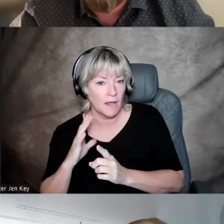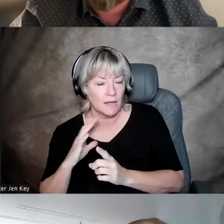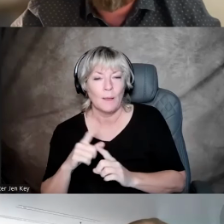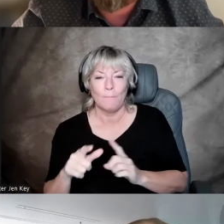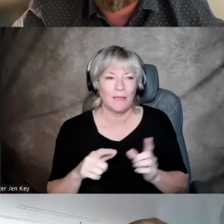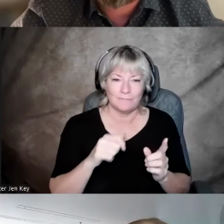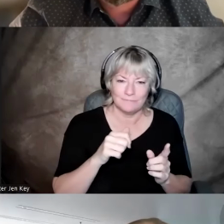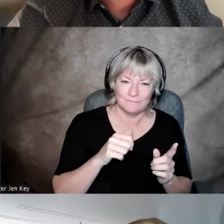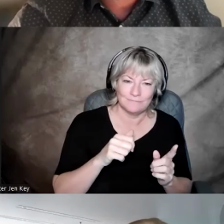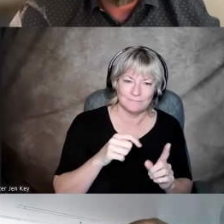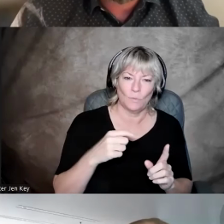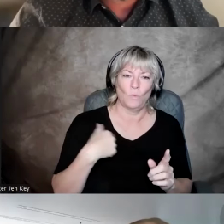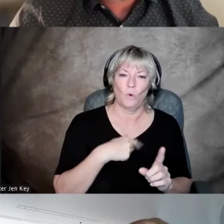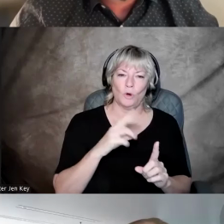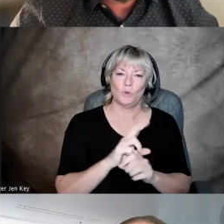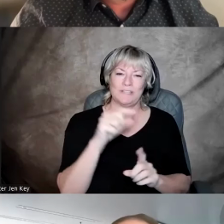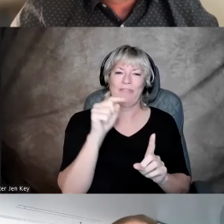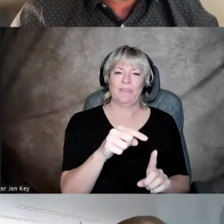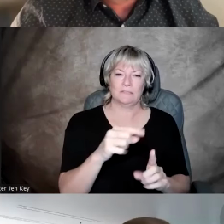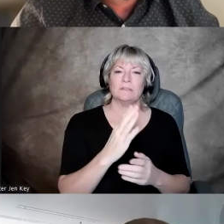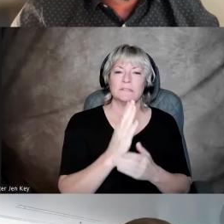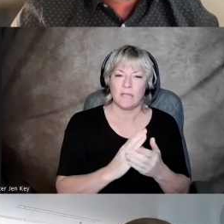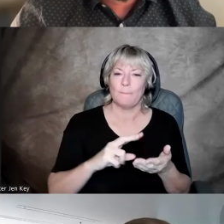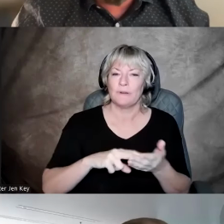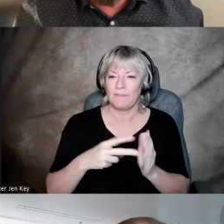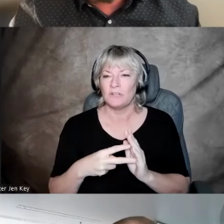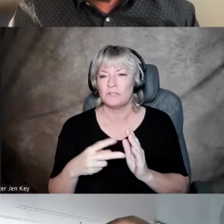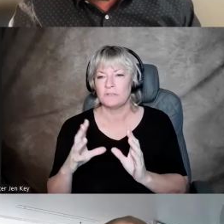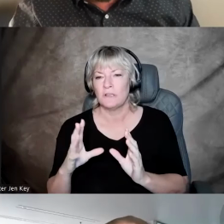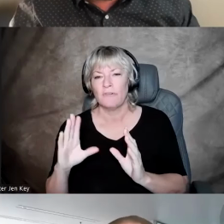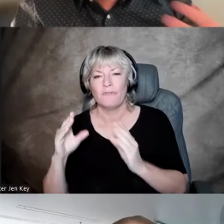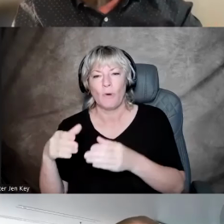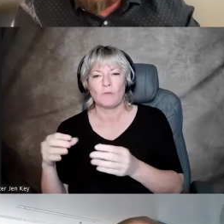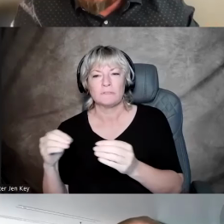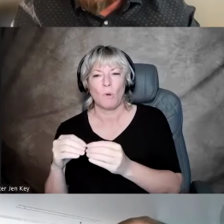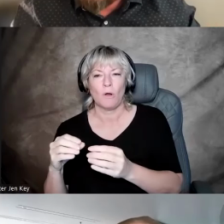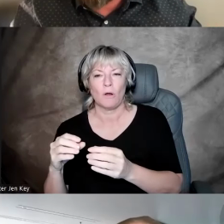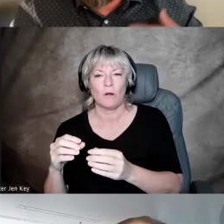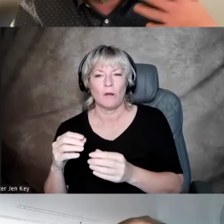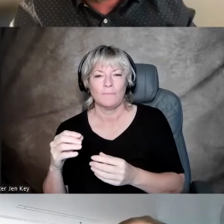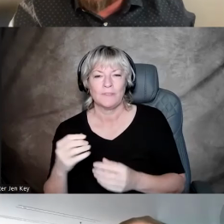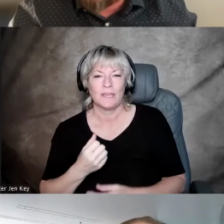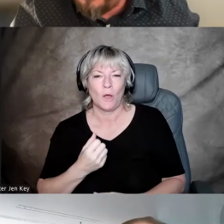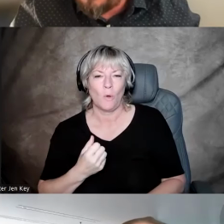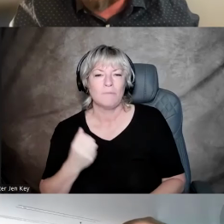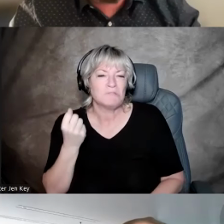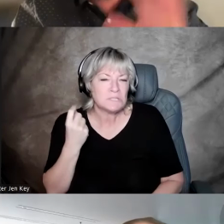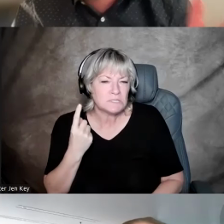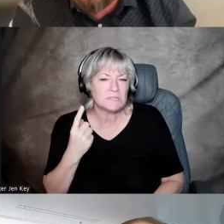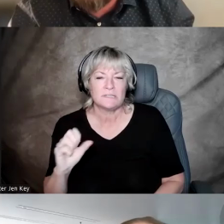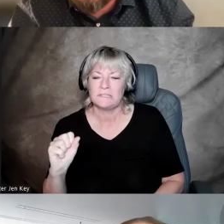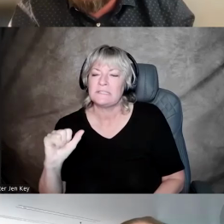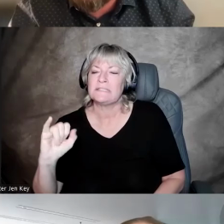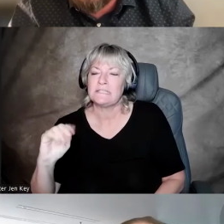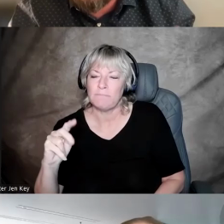there's some definitions of empathy are focused more on kind of sympathy and the expression of concern. There's lots